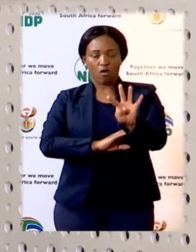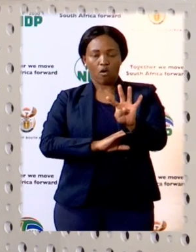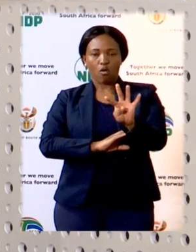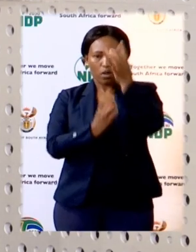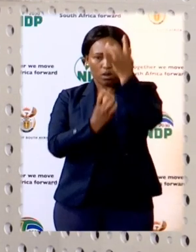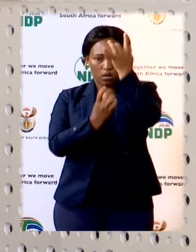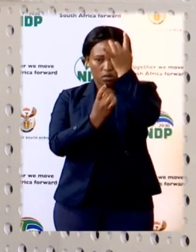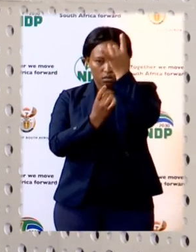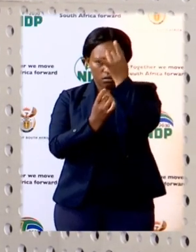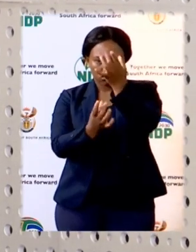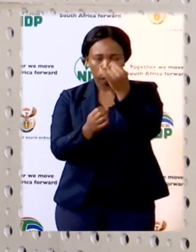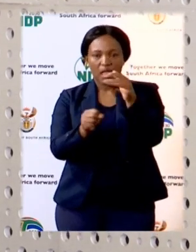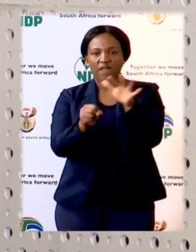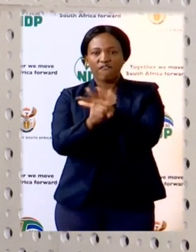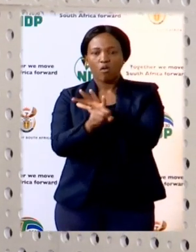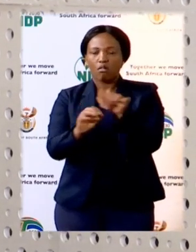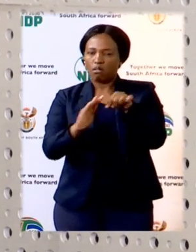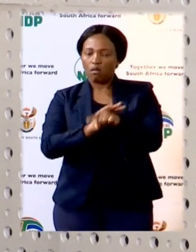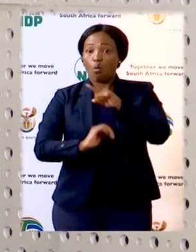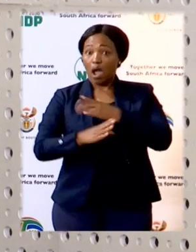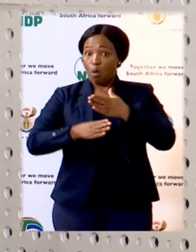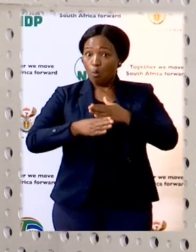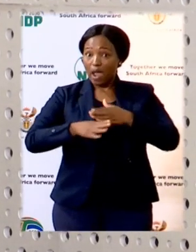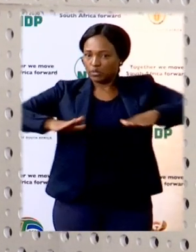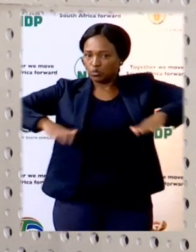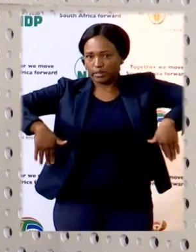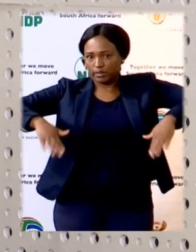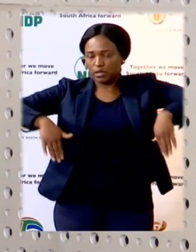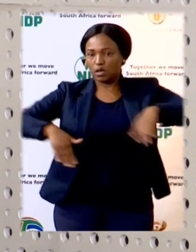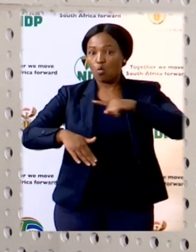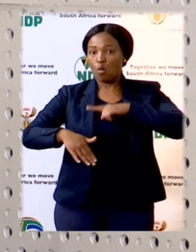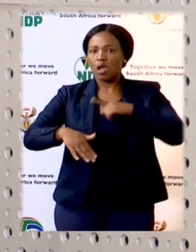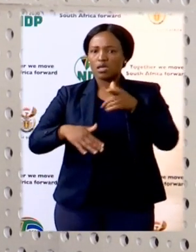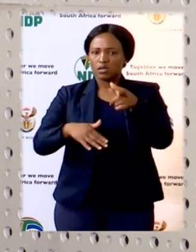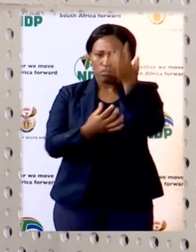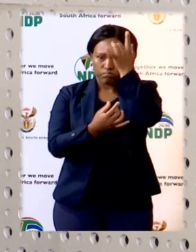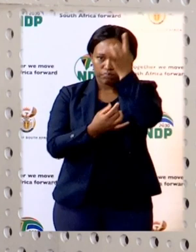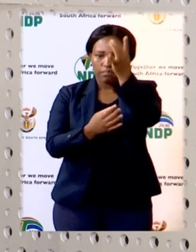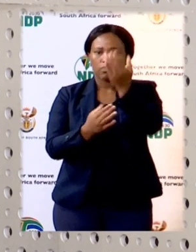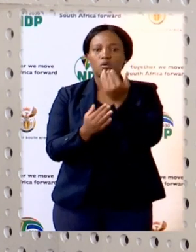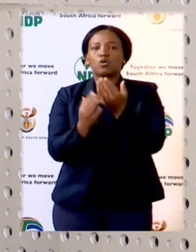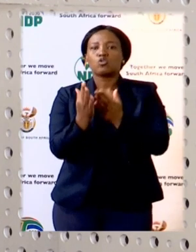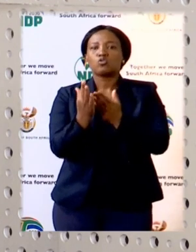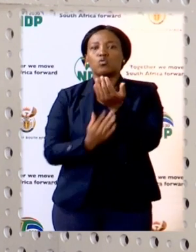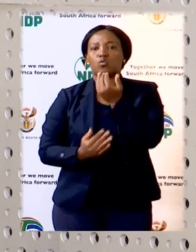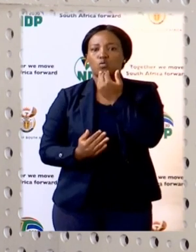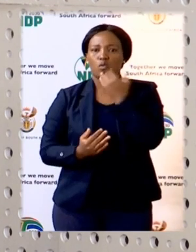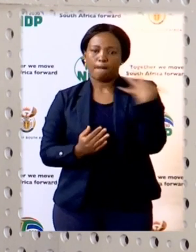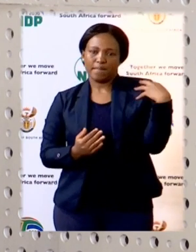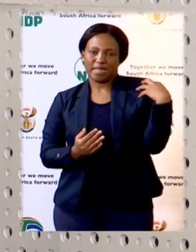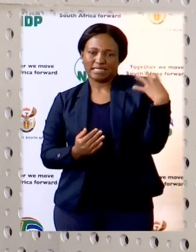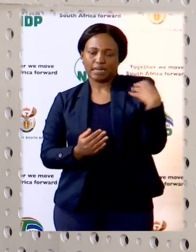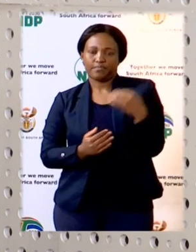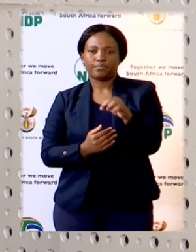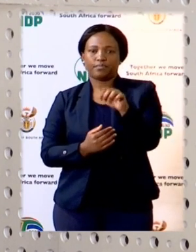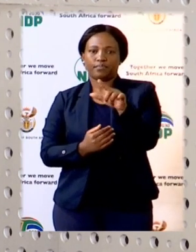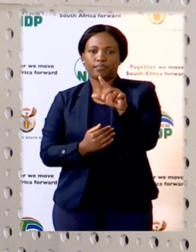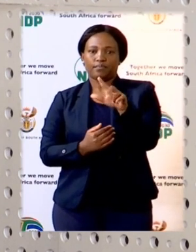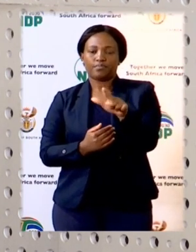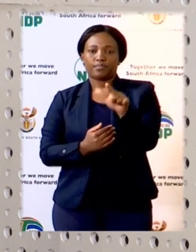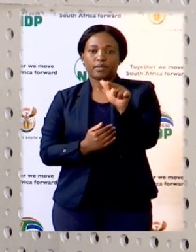done later because the work is not yet done under Minister Dlamini Zuma. So if you noted when the press briefing